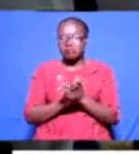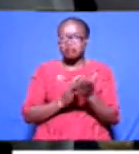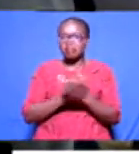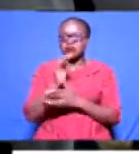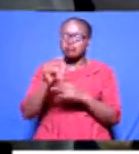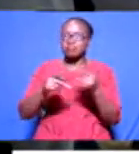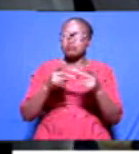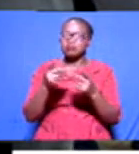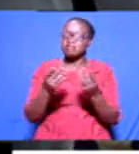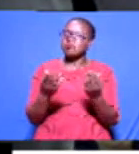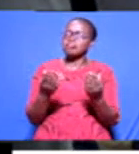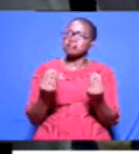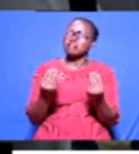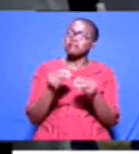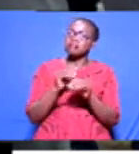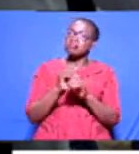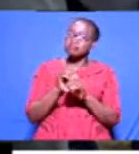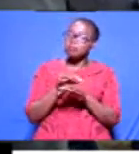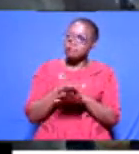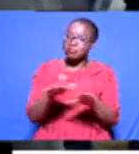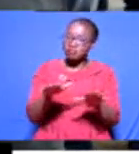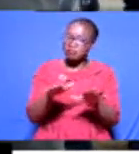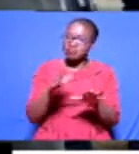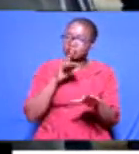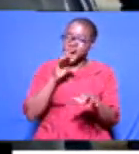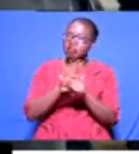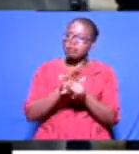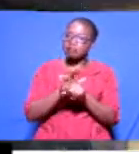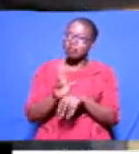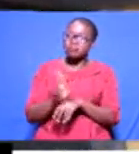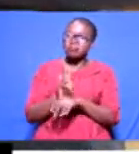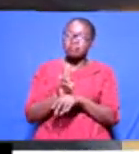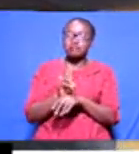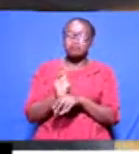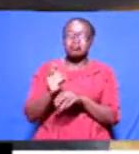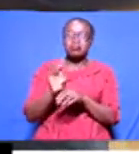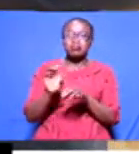is seamless, the judiciary has vowed to use the e-filing system